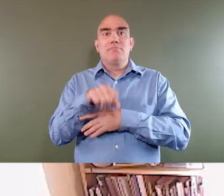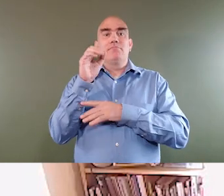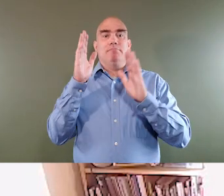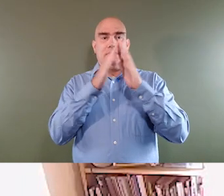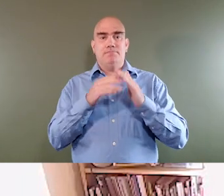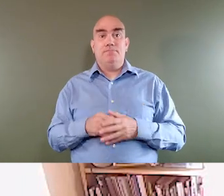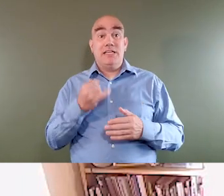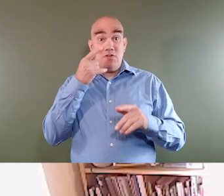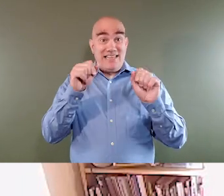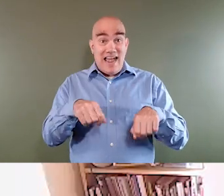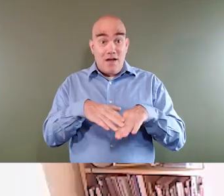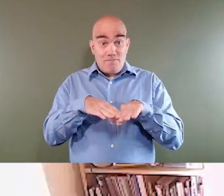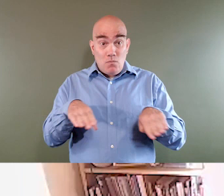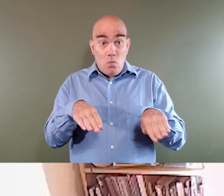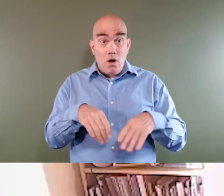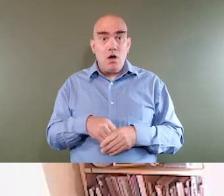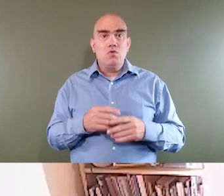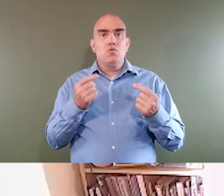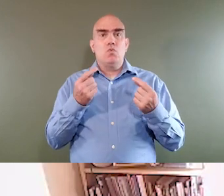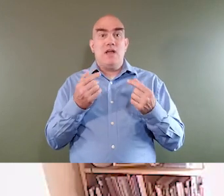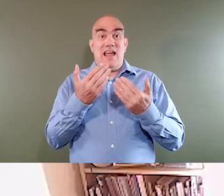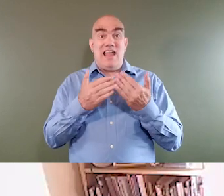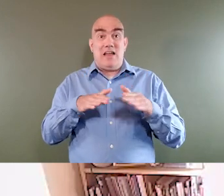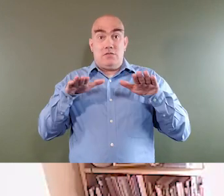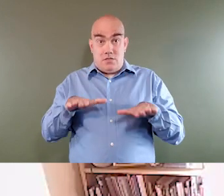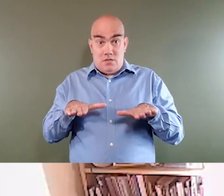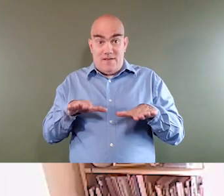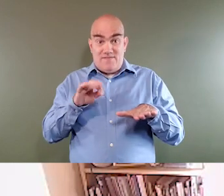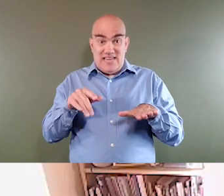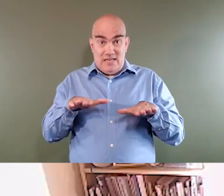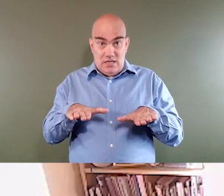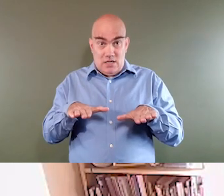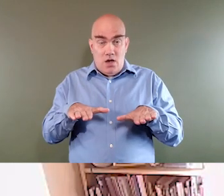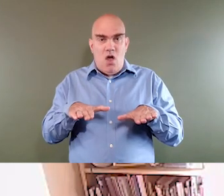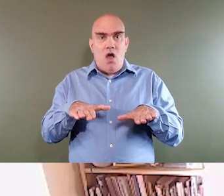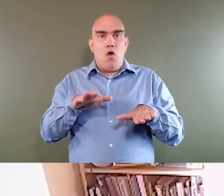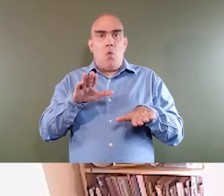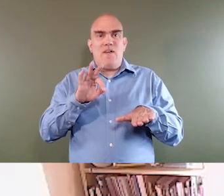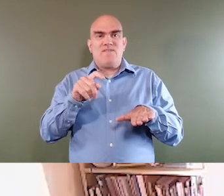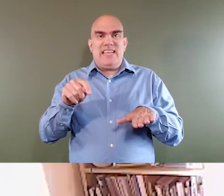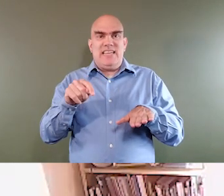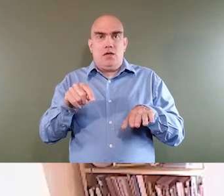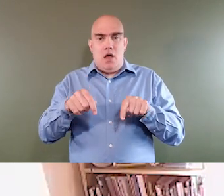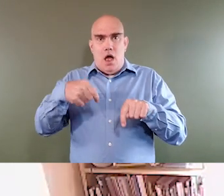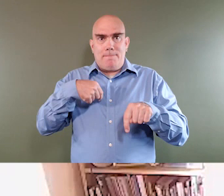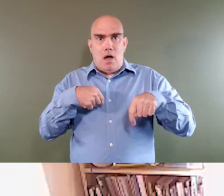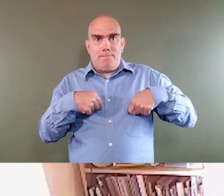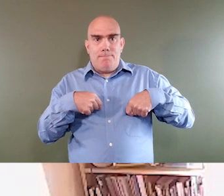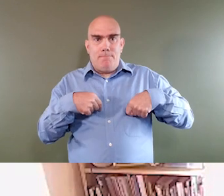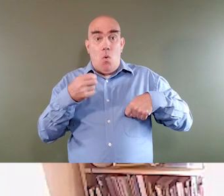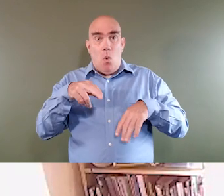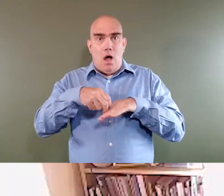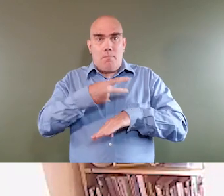floor, you're going to place the hands in front of your feet. You're going to step or hop the feet back. You can add a